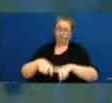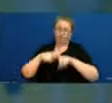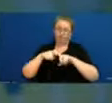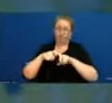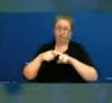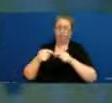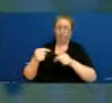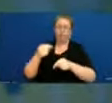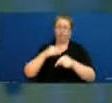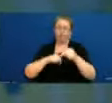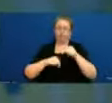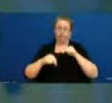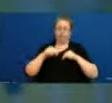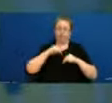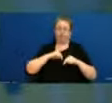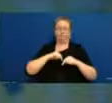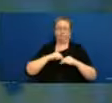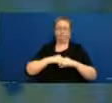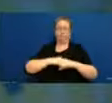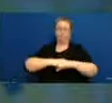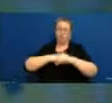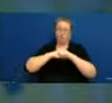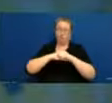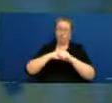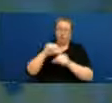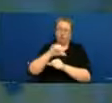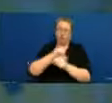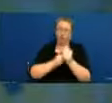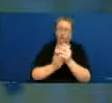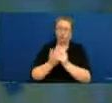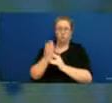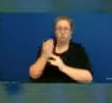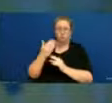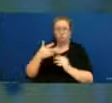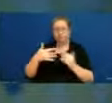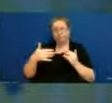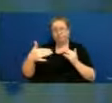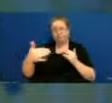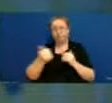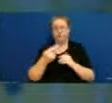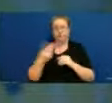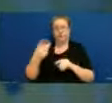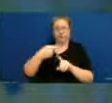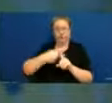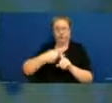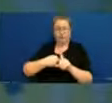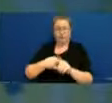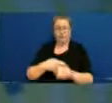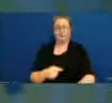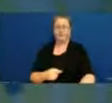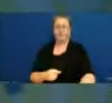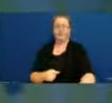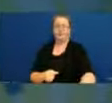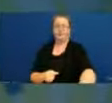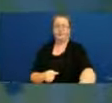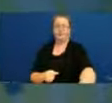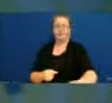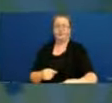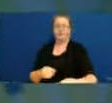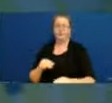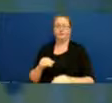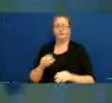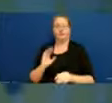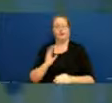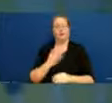step back and look at how we can manage to get us through this next few months. So this is our update